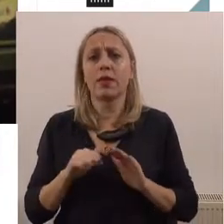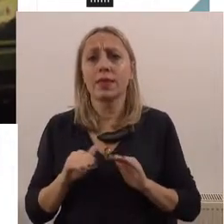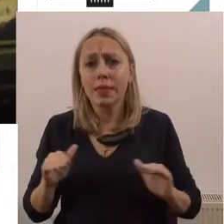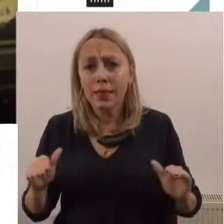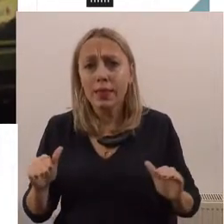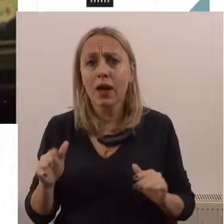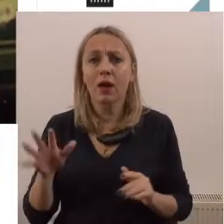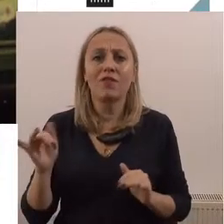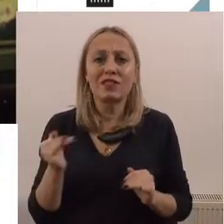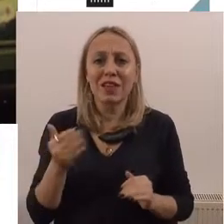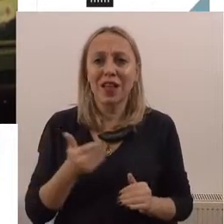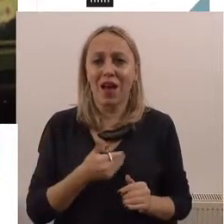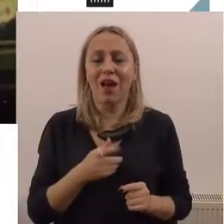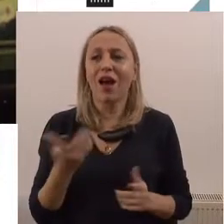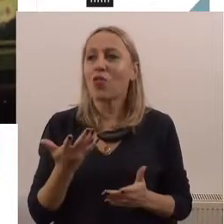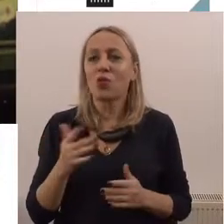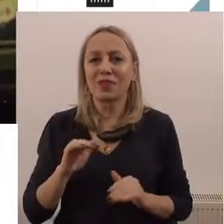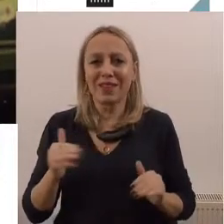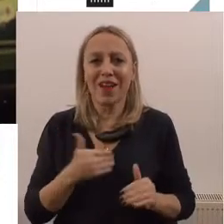blind,